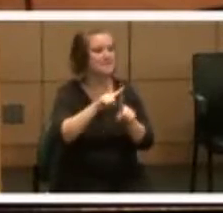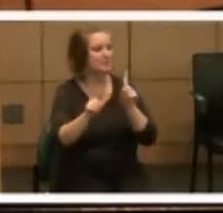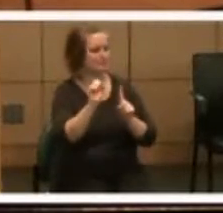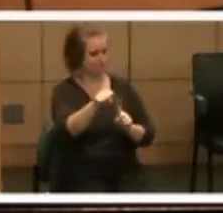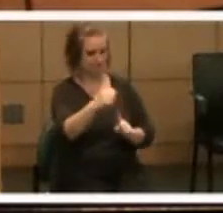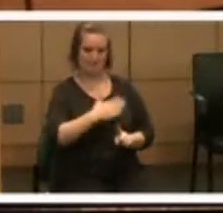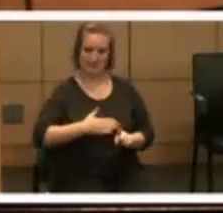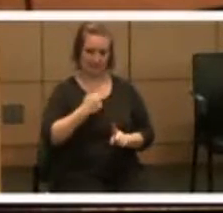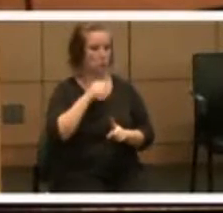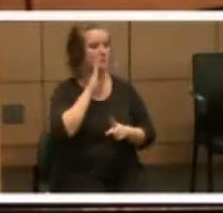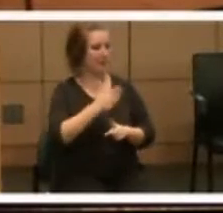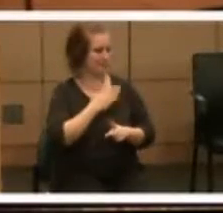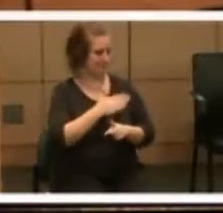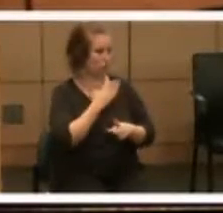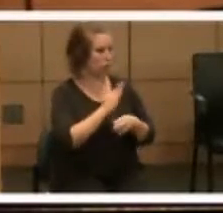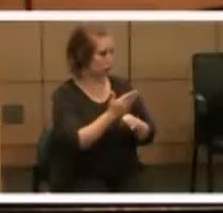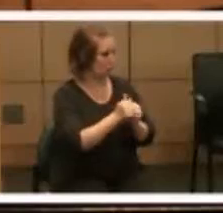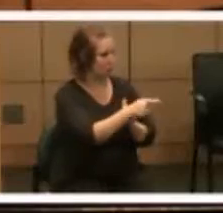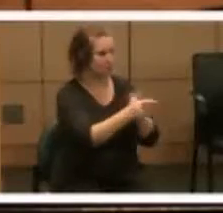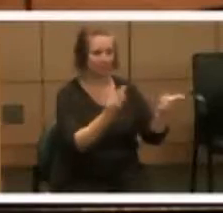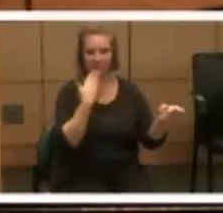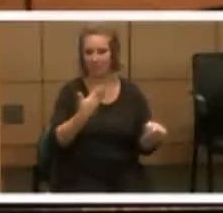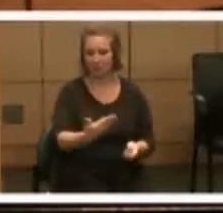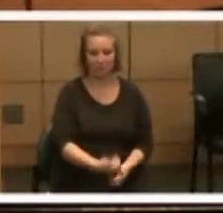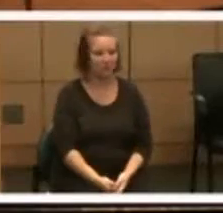I'd be happy to share it with you.